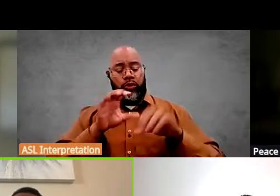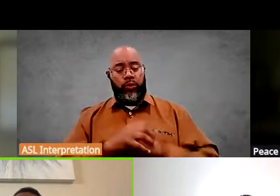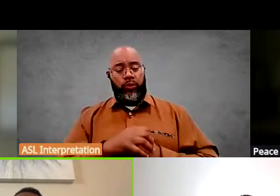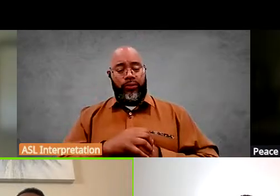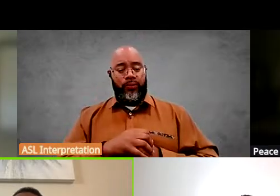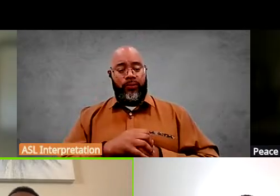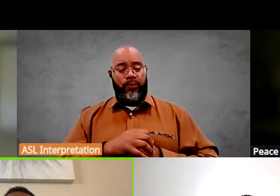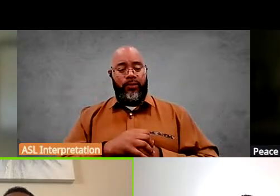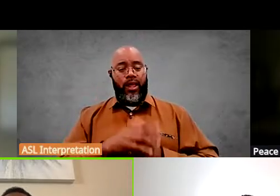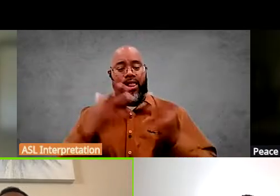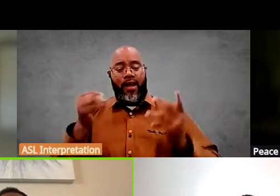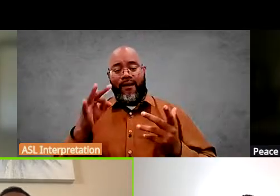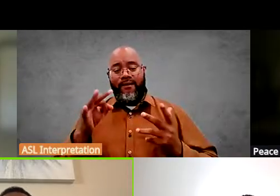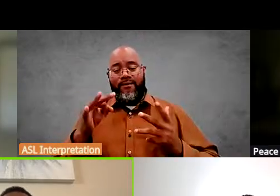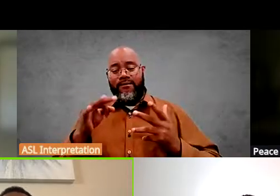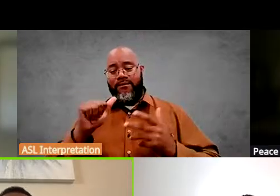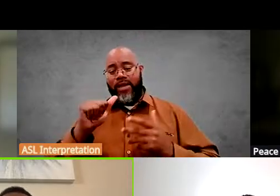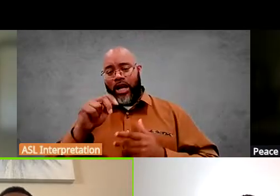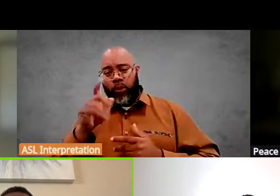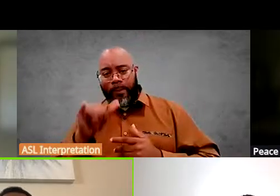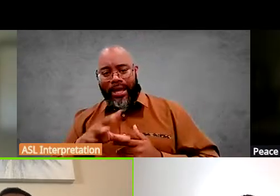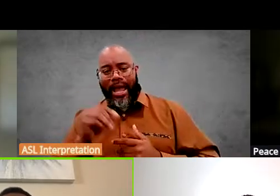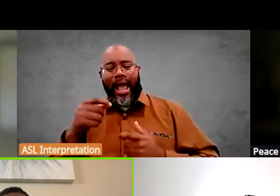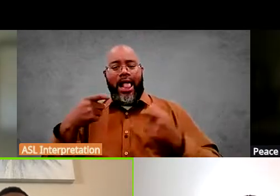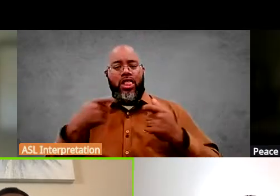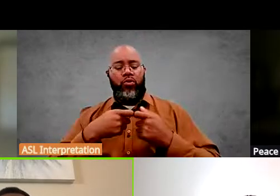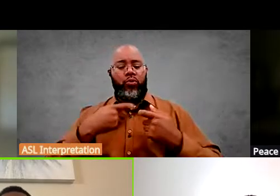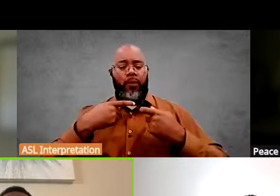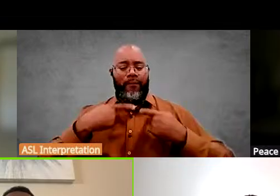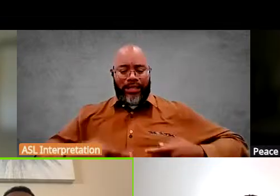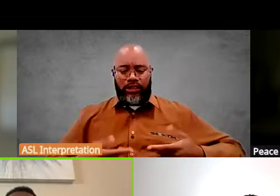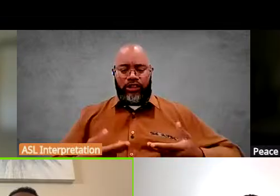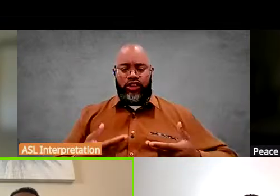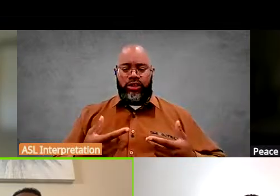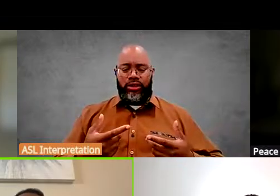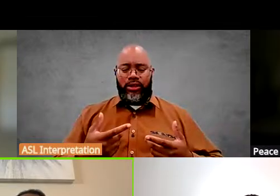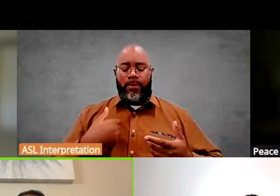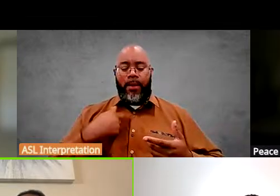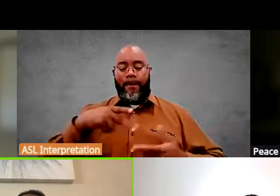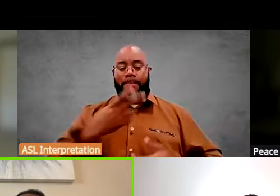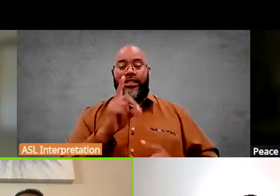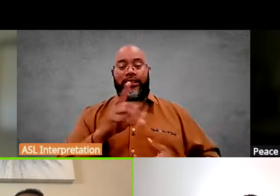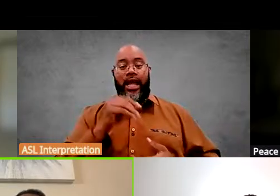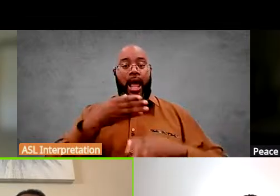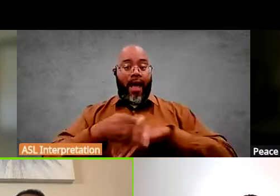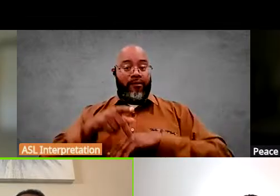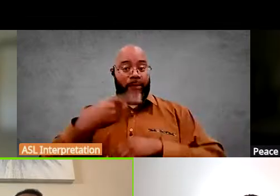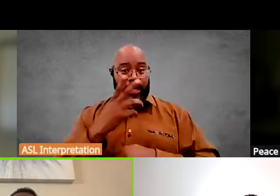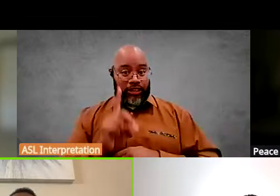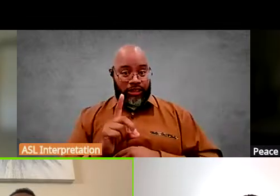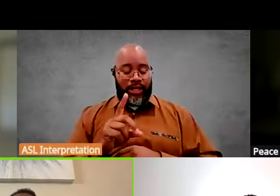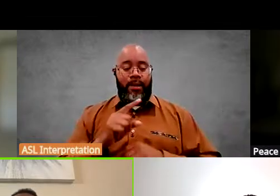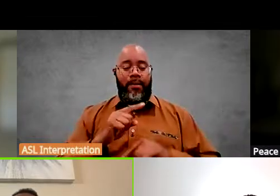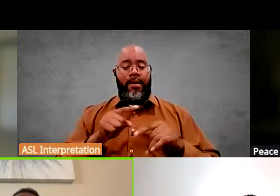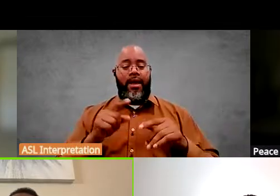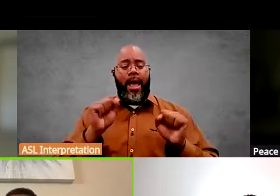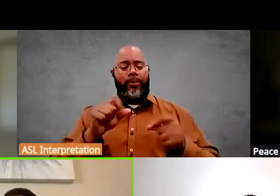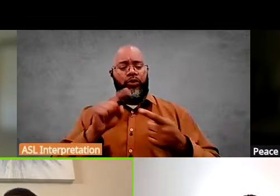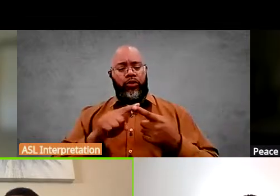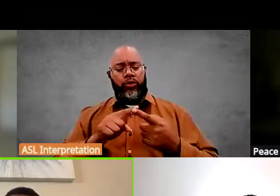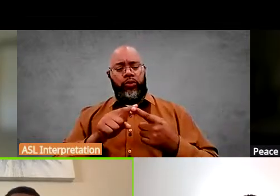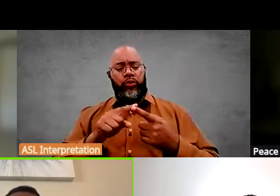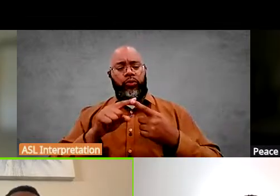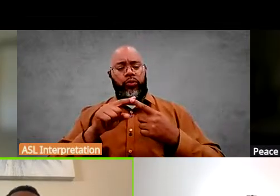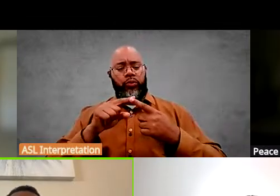like a lot of anatomy and electrophysiology in my PhD, in my postdoc. But being able to